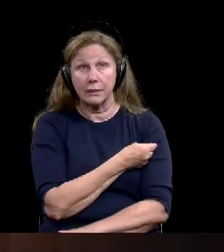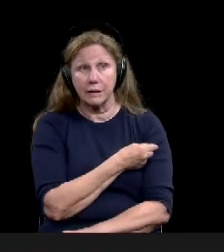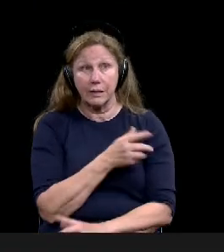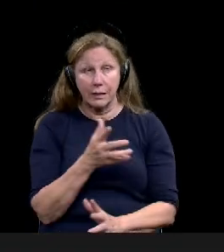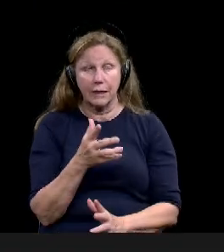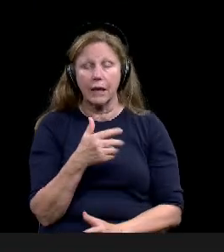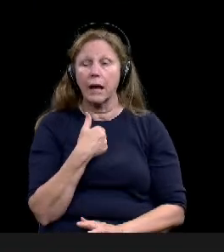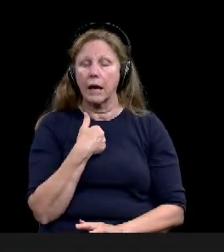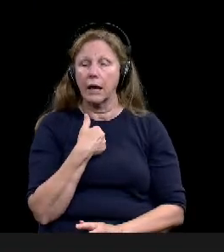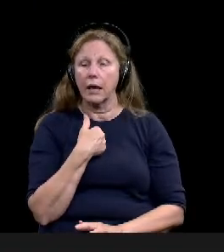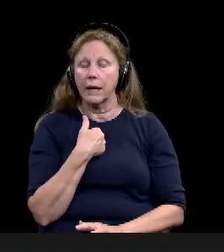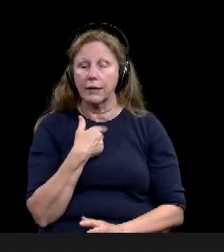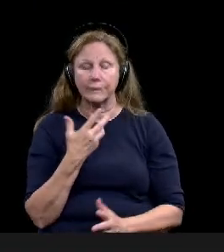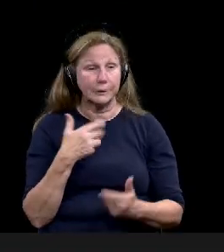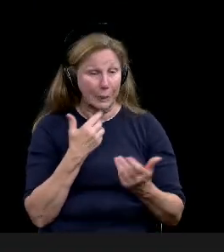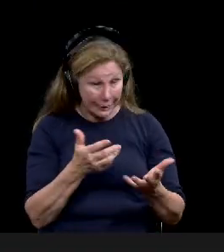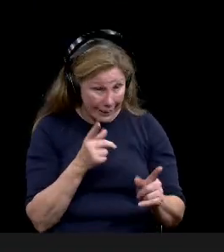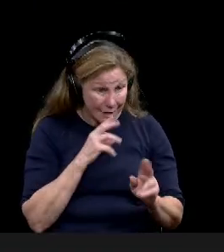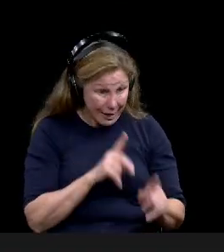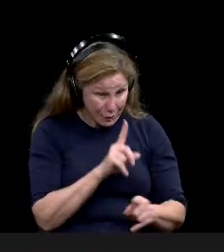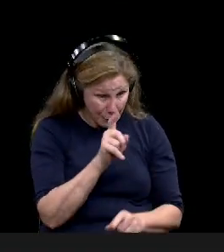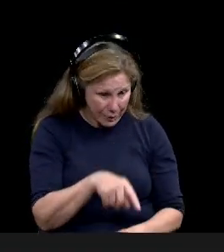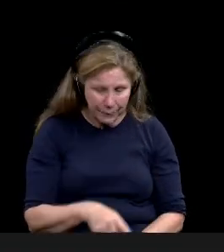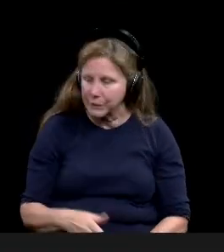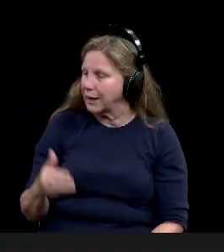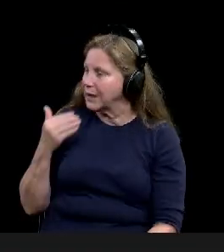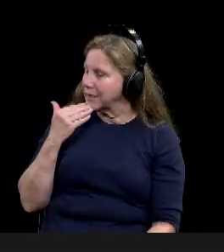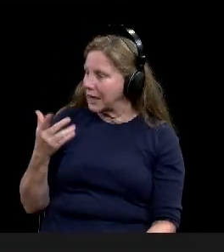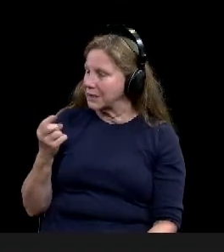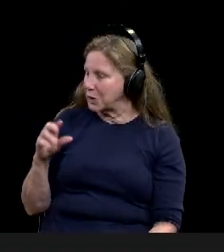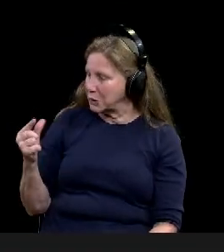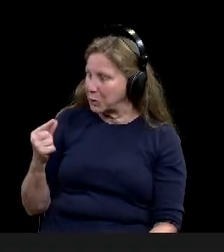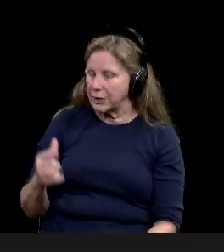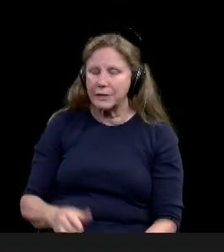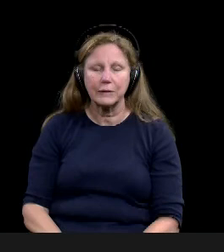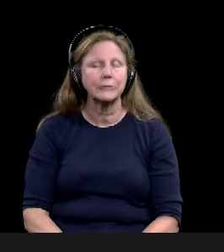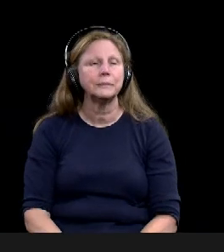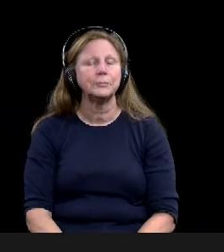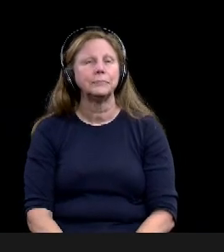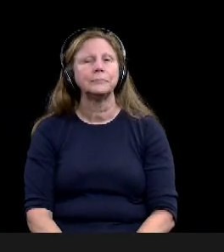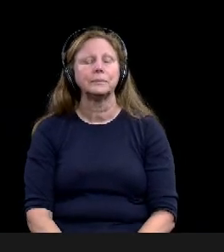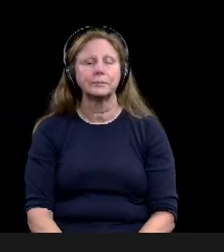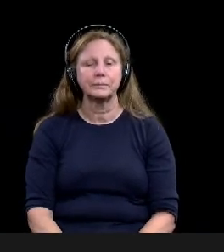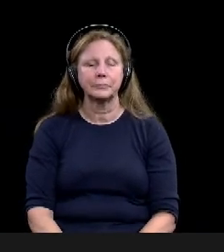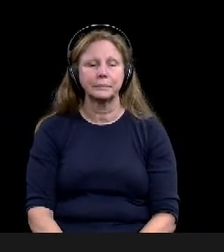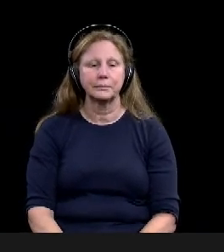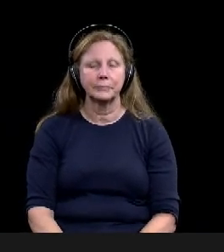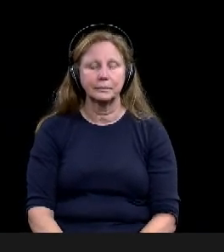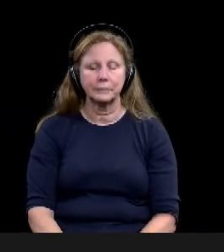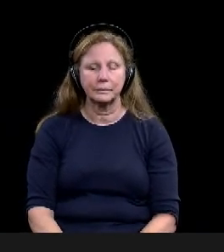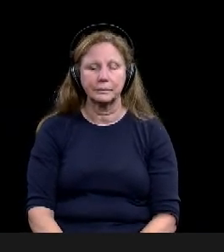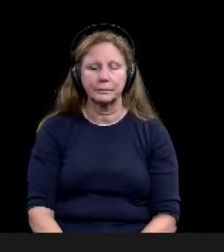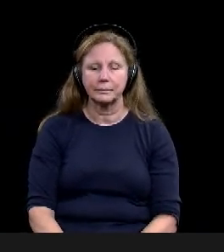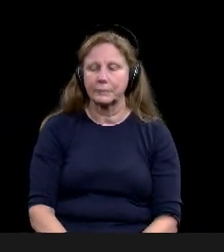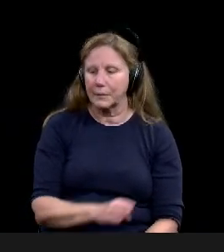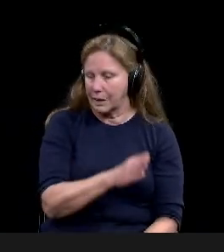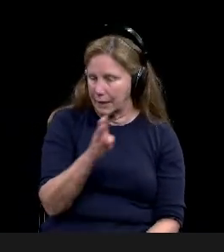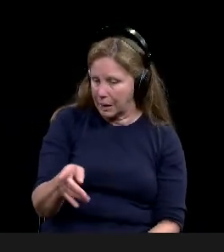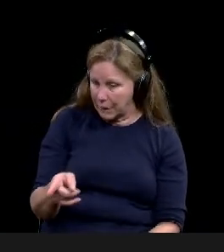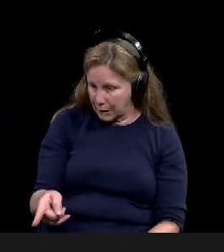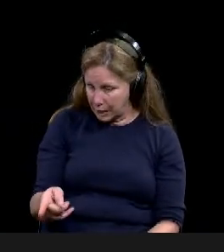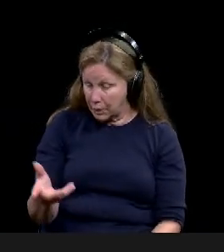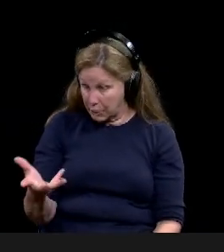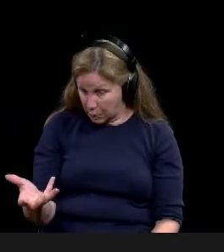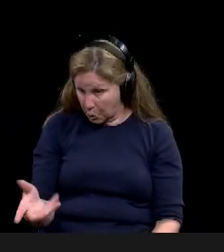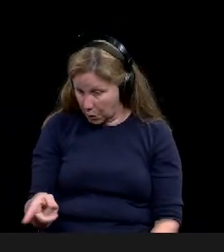All right, Robin, I've brought you over if you want to go ahead and ask your first question. Sure, actually, that's probably going to be the only one that I ask, because the